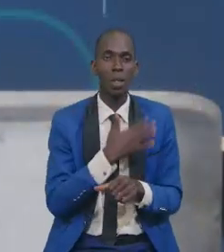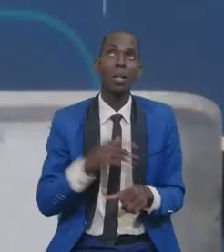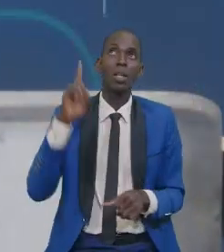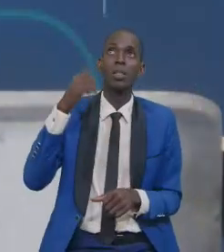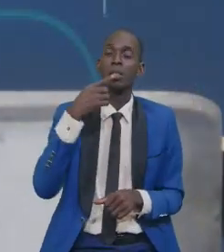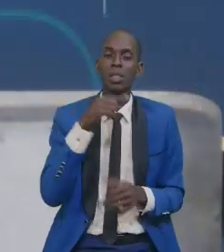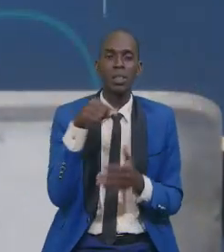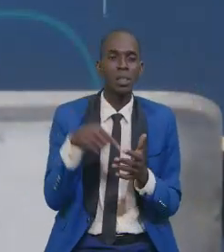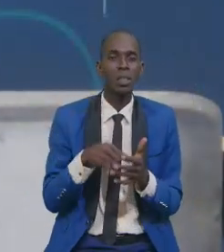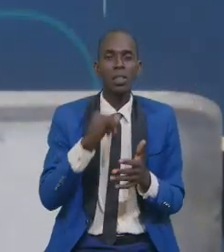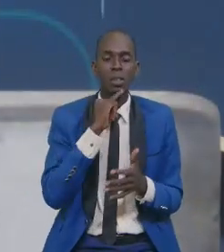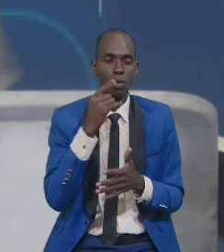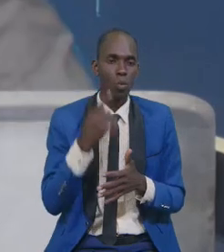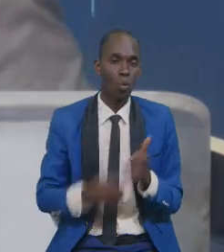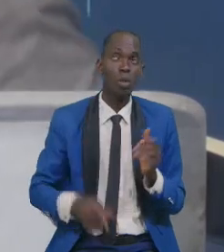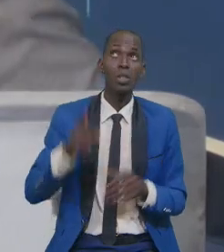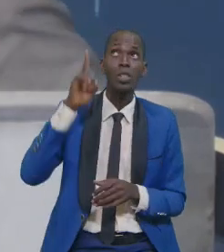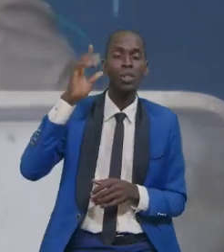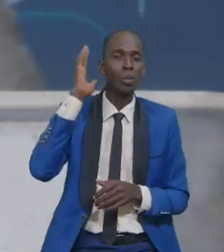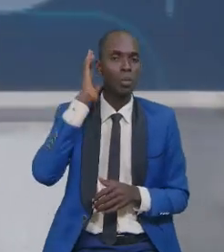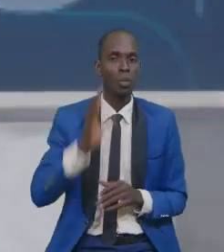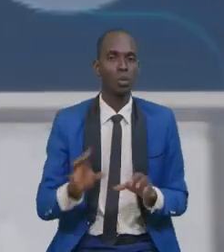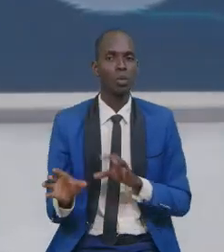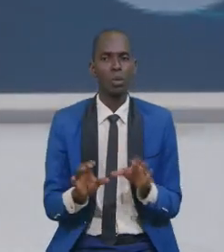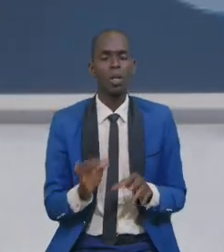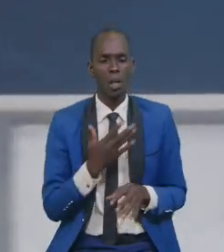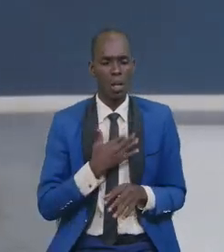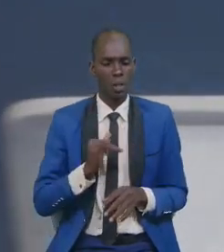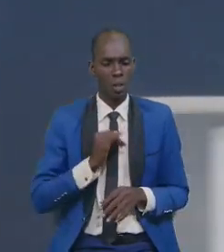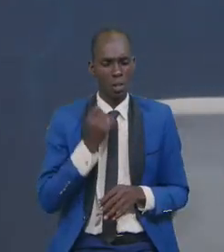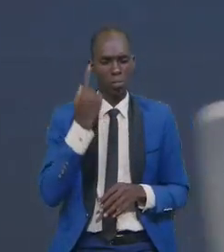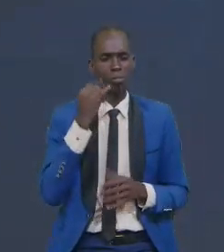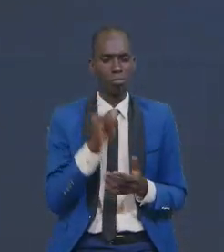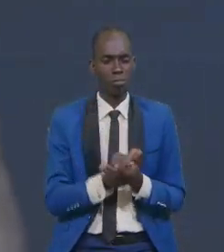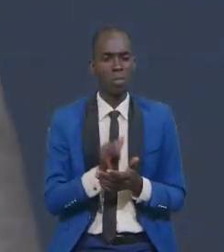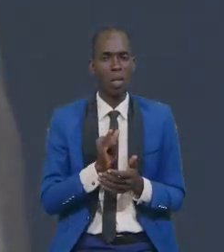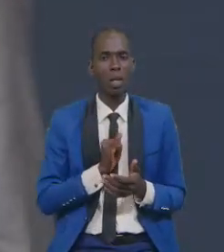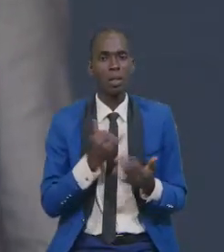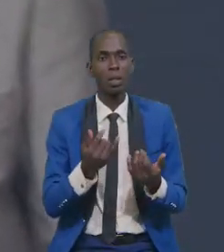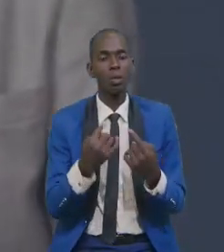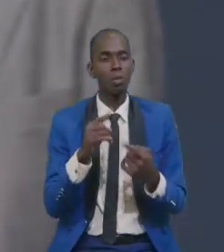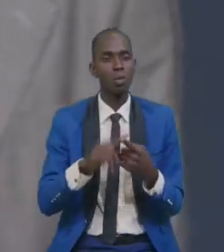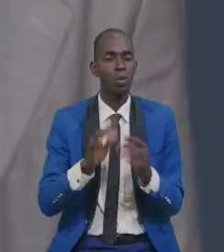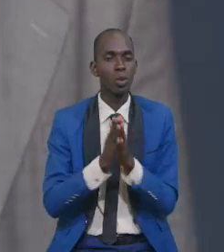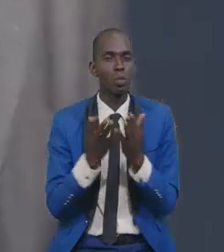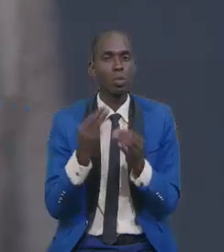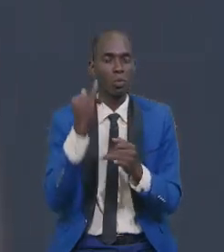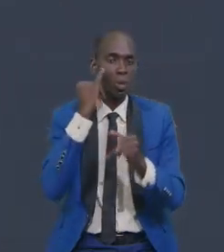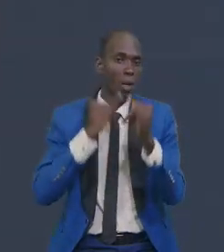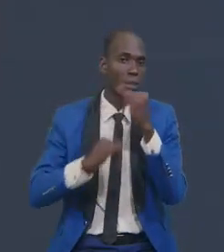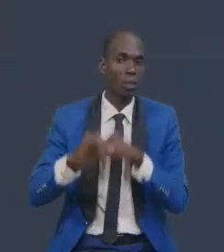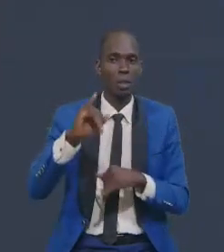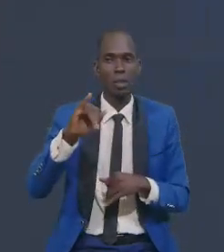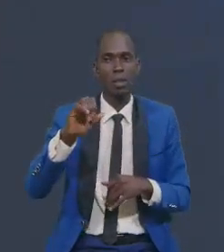what he will do. How do I get that? I come to Isaiah chapter 40, and I'm reading from